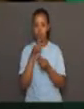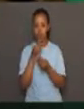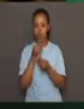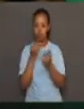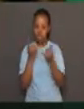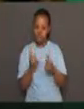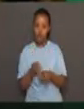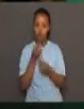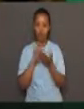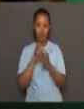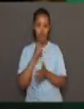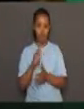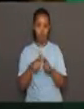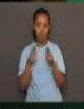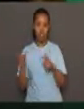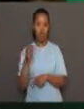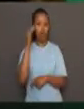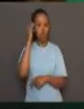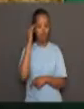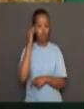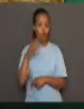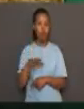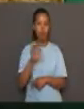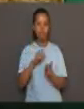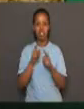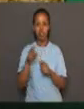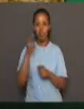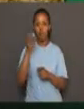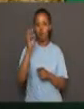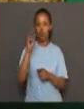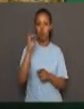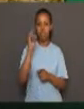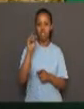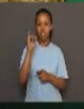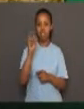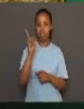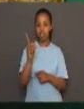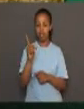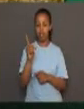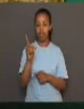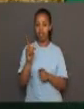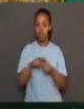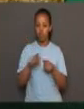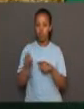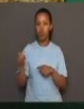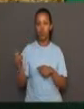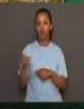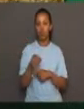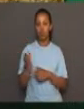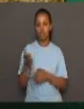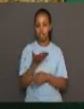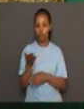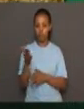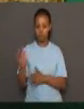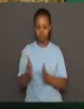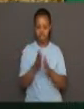food. Without a large brain, hominids would not have been able to think of ways